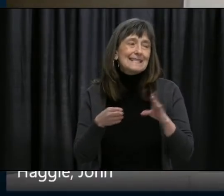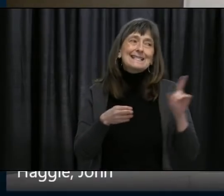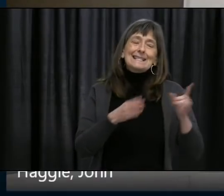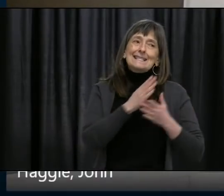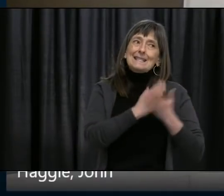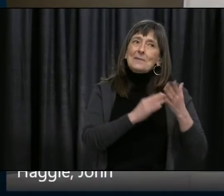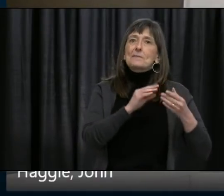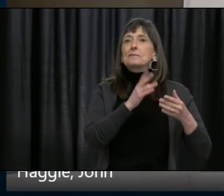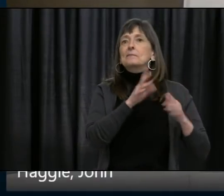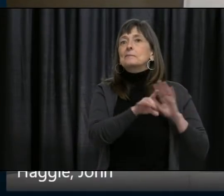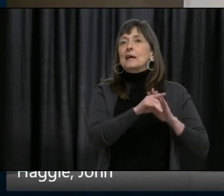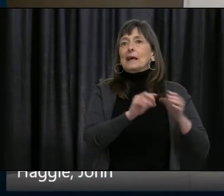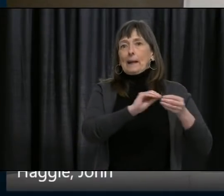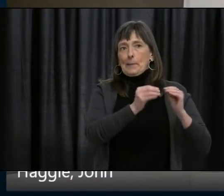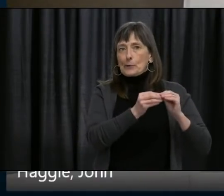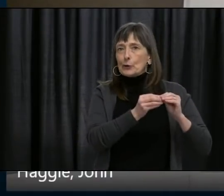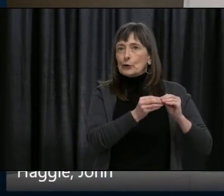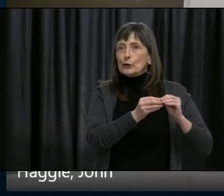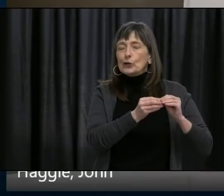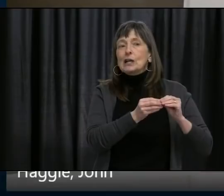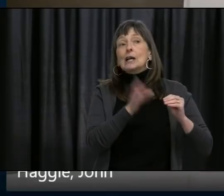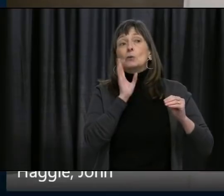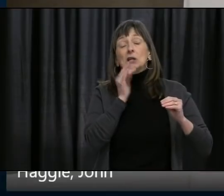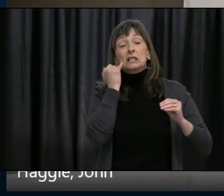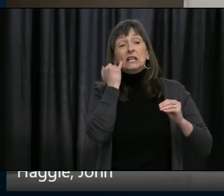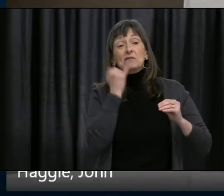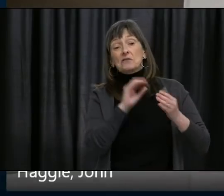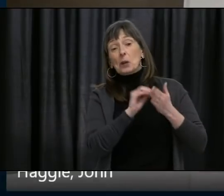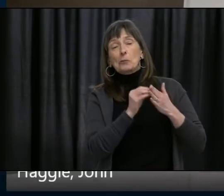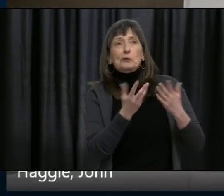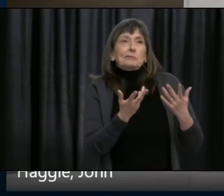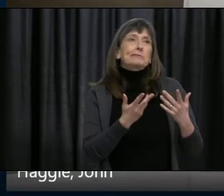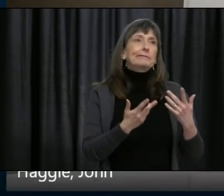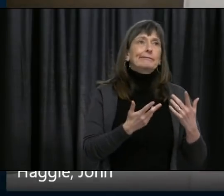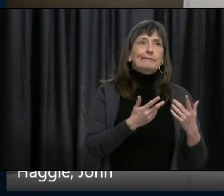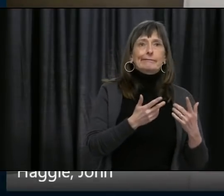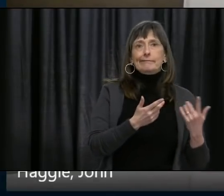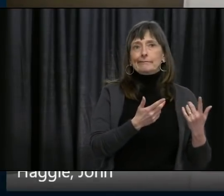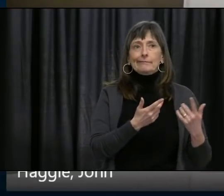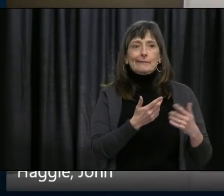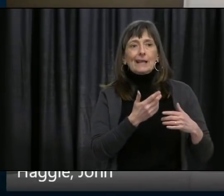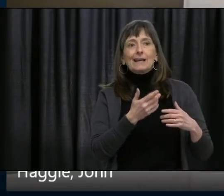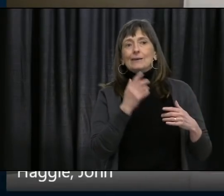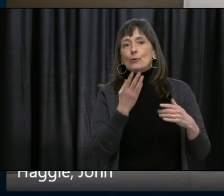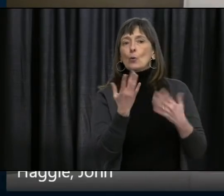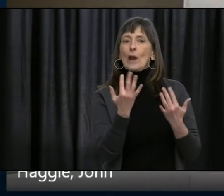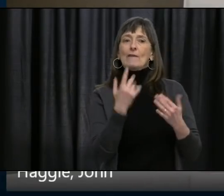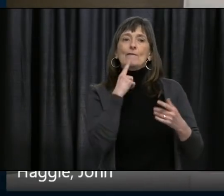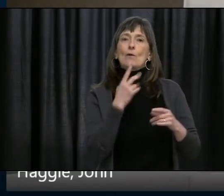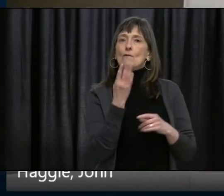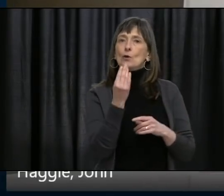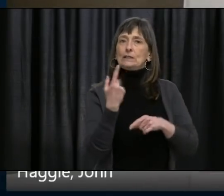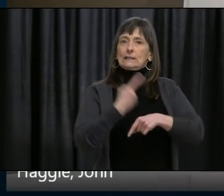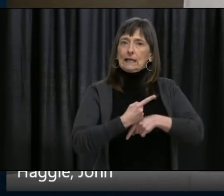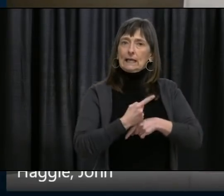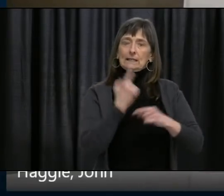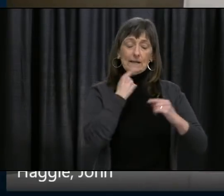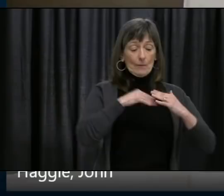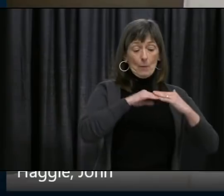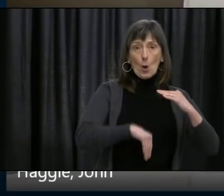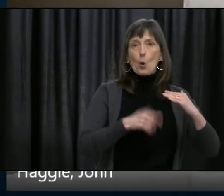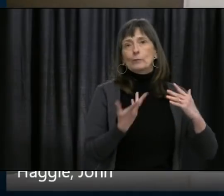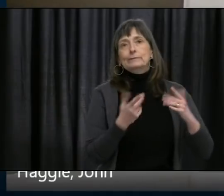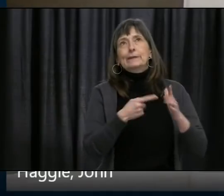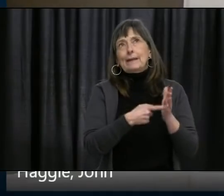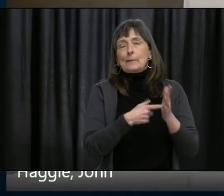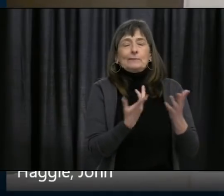number, for a period of 14 days. And the 14 days is based around the incubation period of this virus.